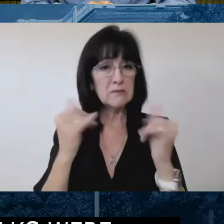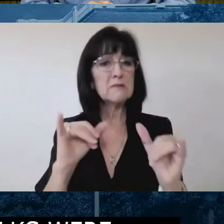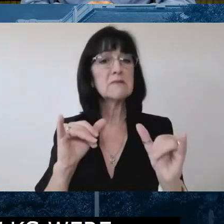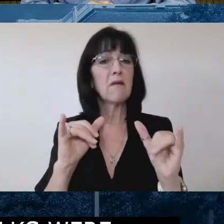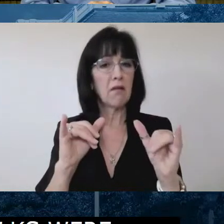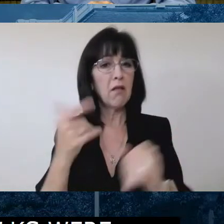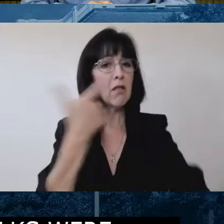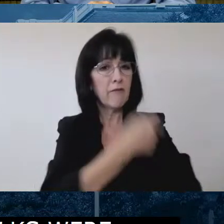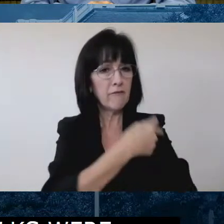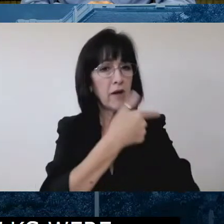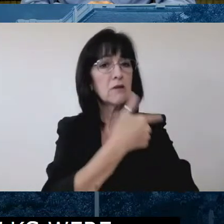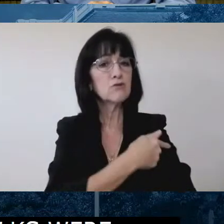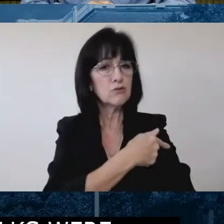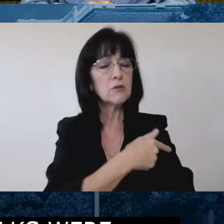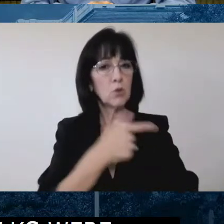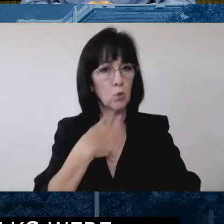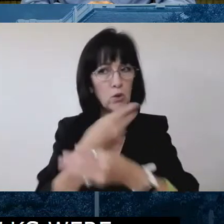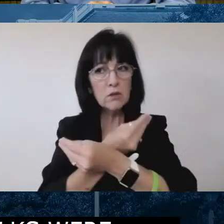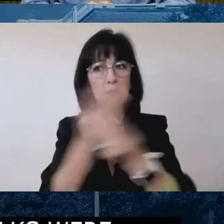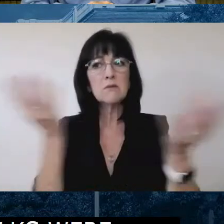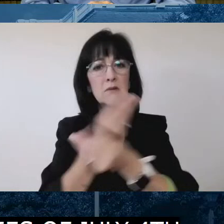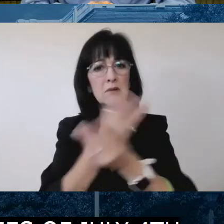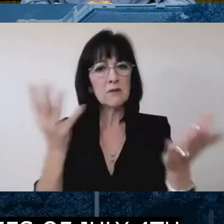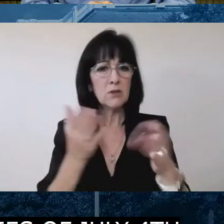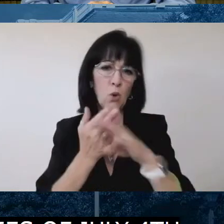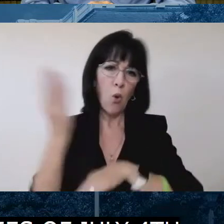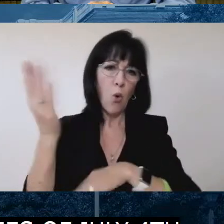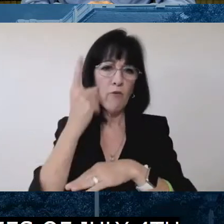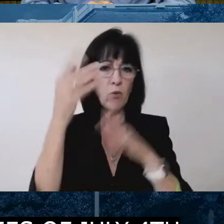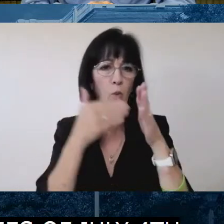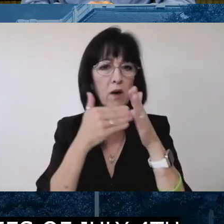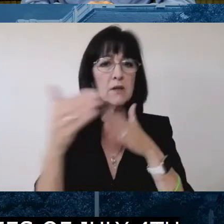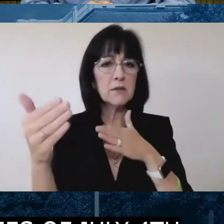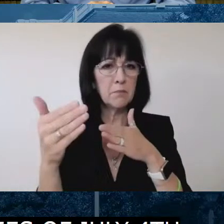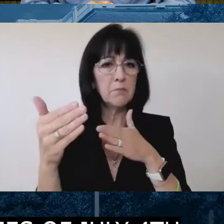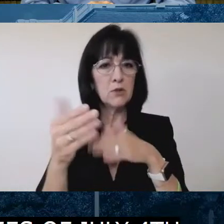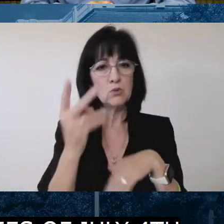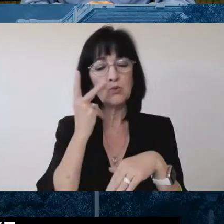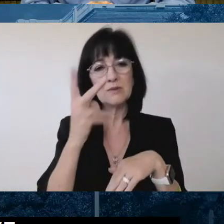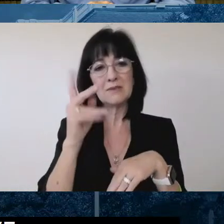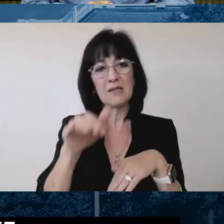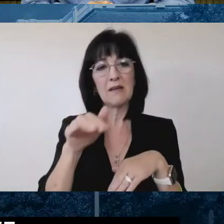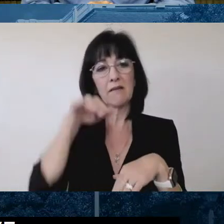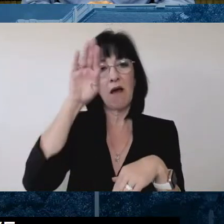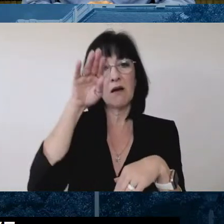We've administered over 1 million, as you can see the top line there, and